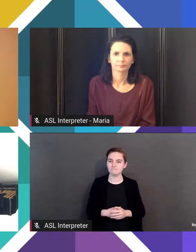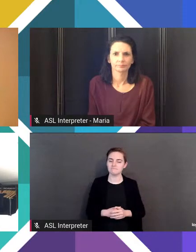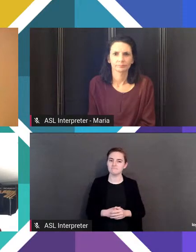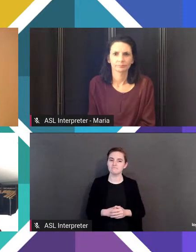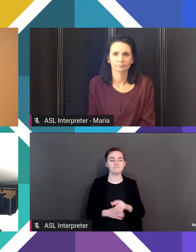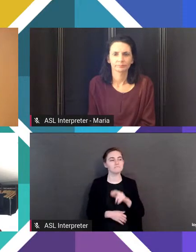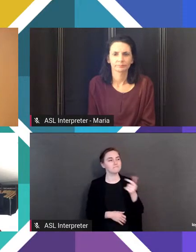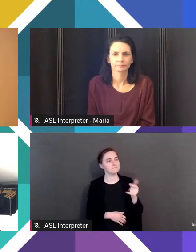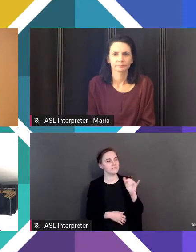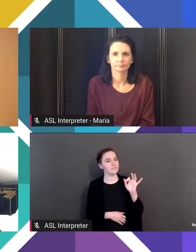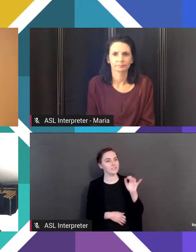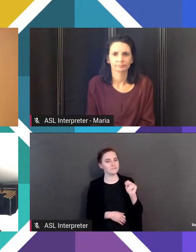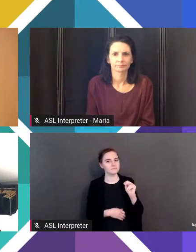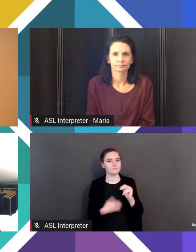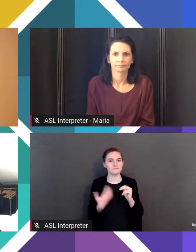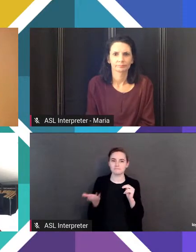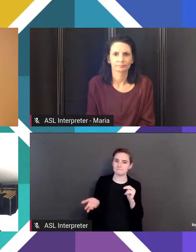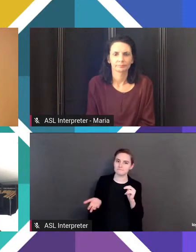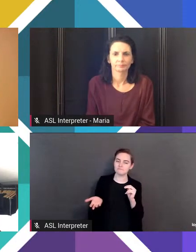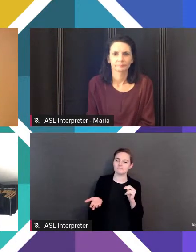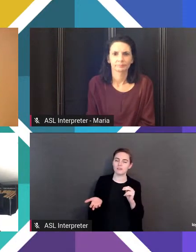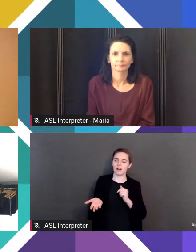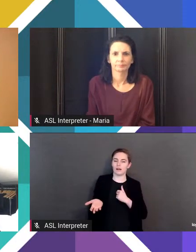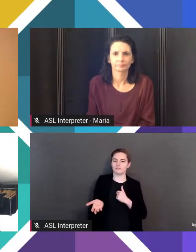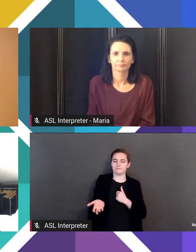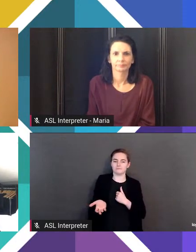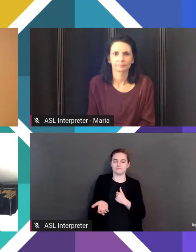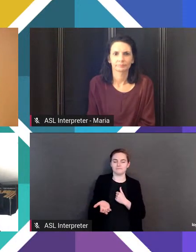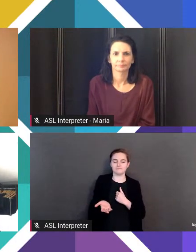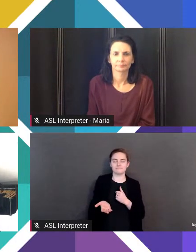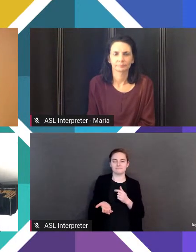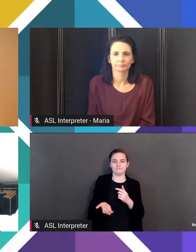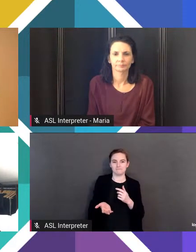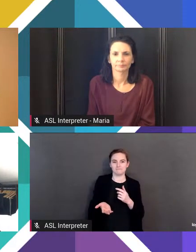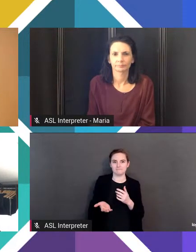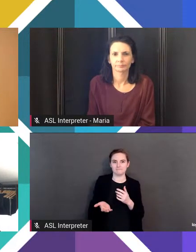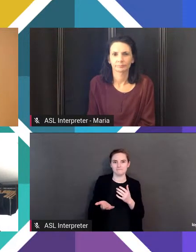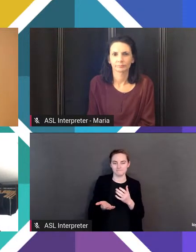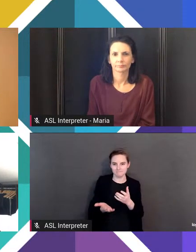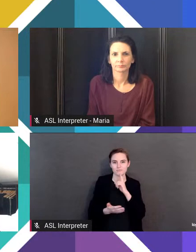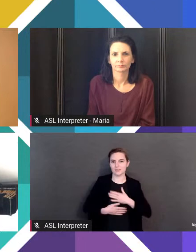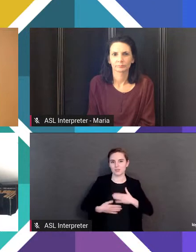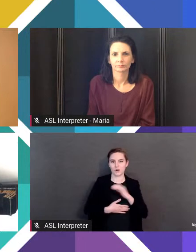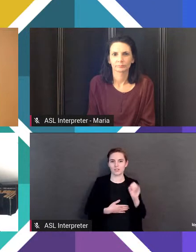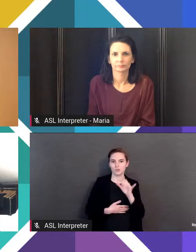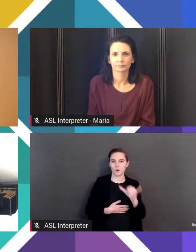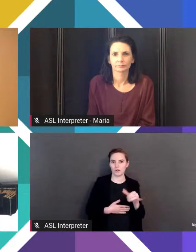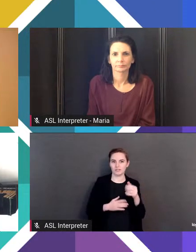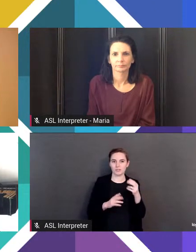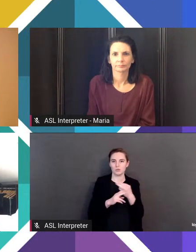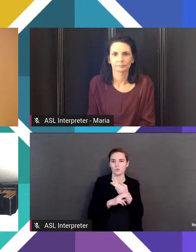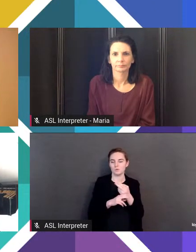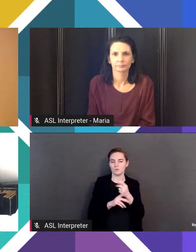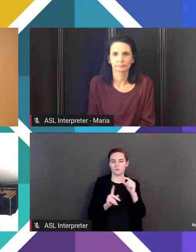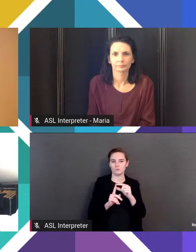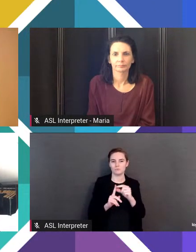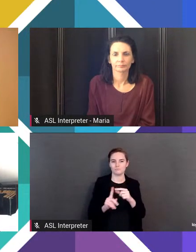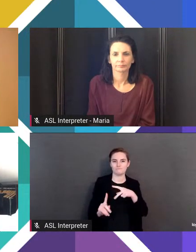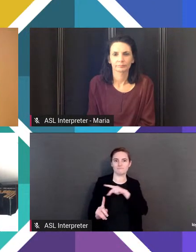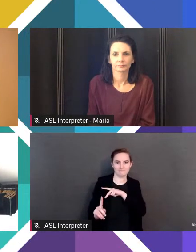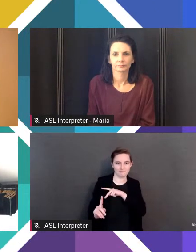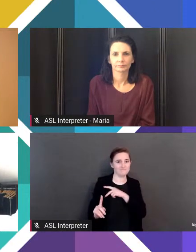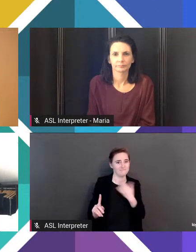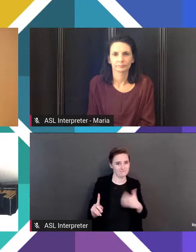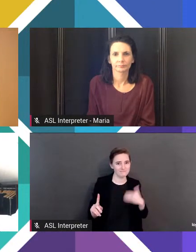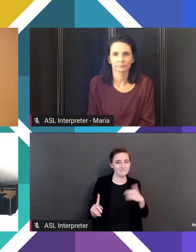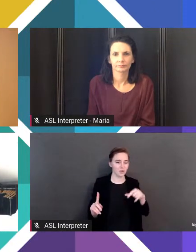like, you know, use the word personally, because I think that the definition of queer art is very personal.